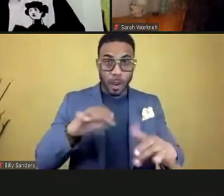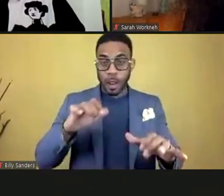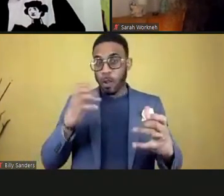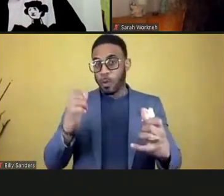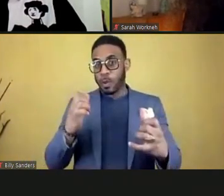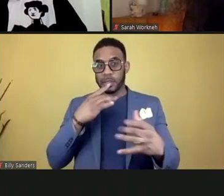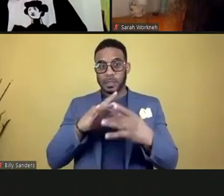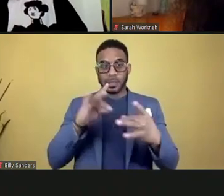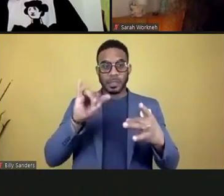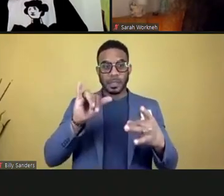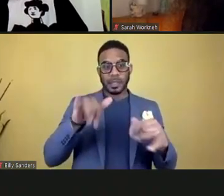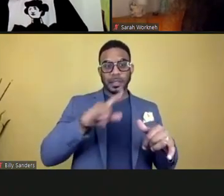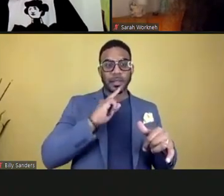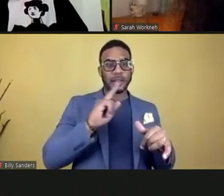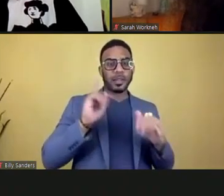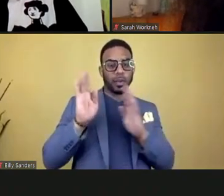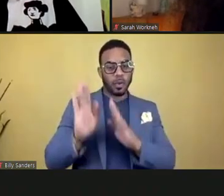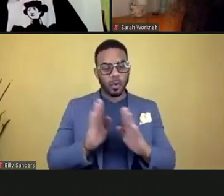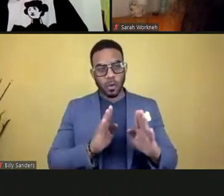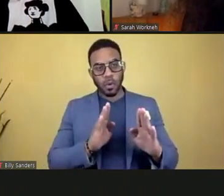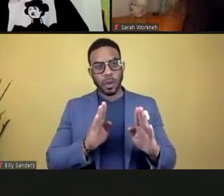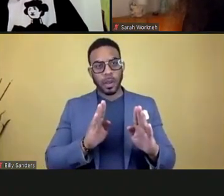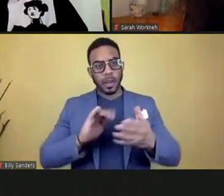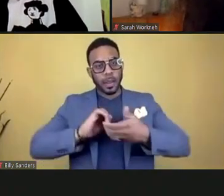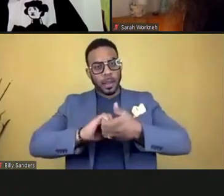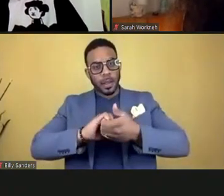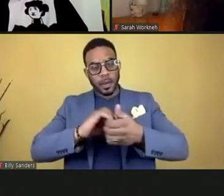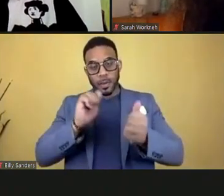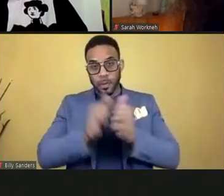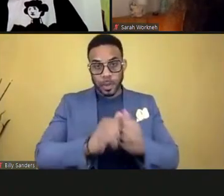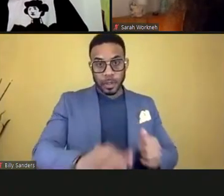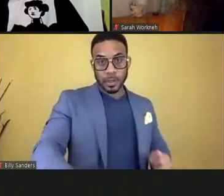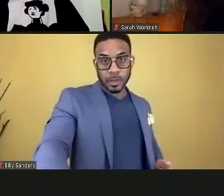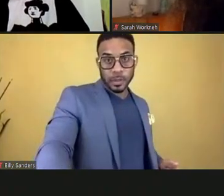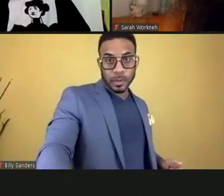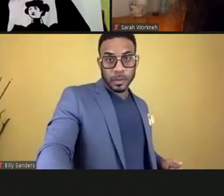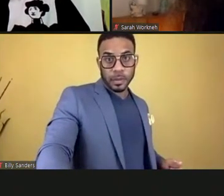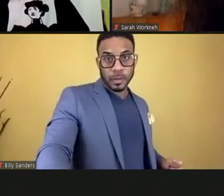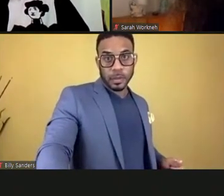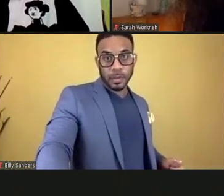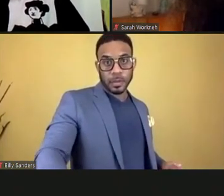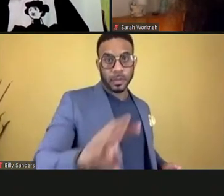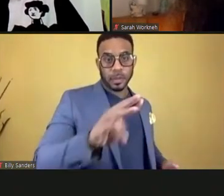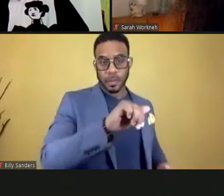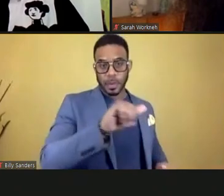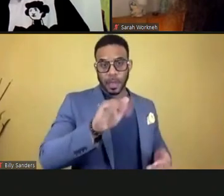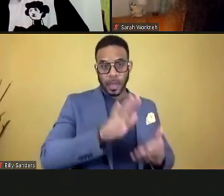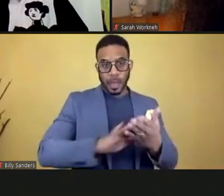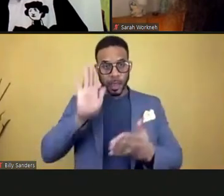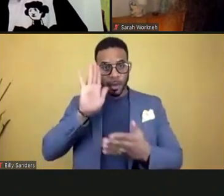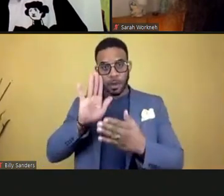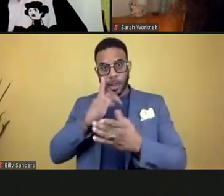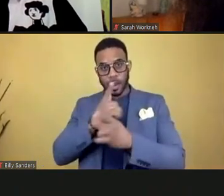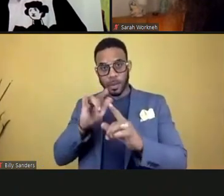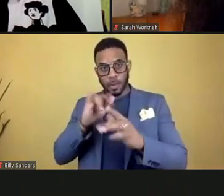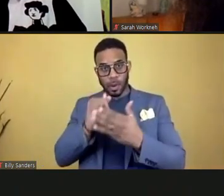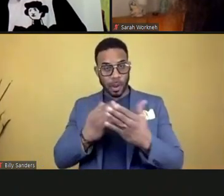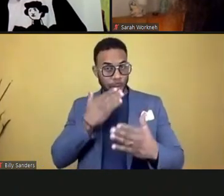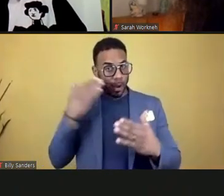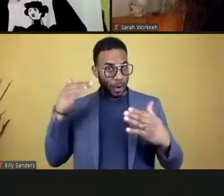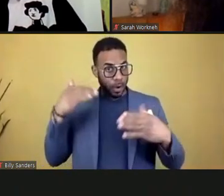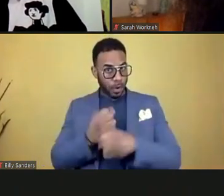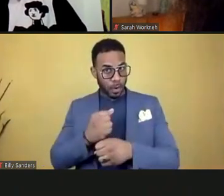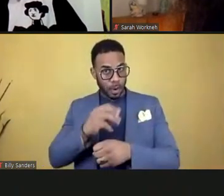just say that this is organized in collaboration with the Massachusetts College of Liberal Arts, better known